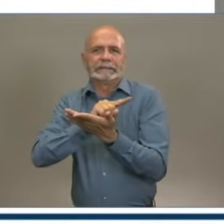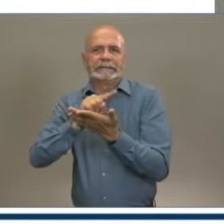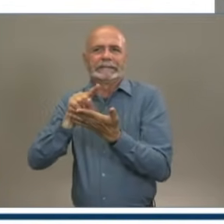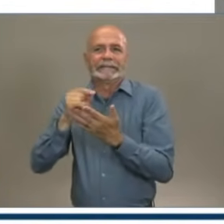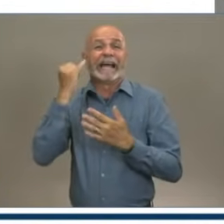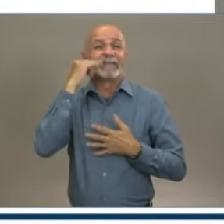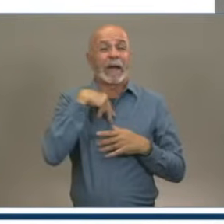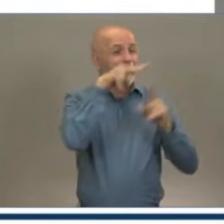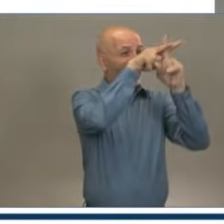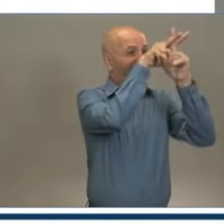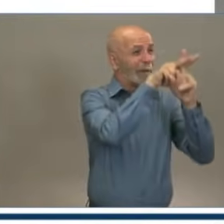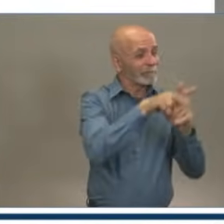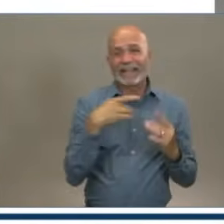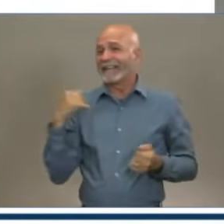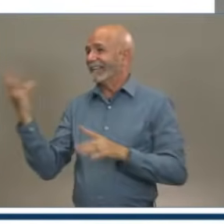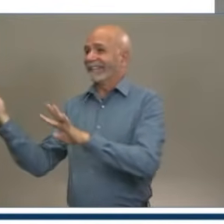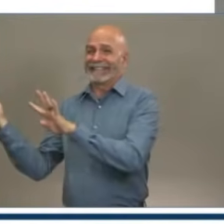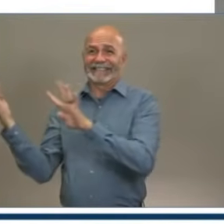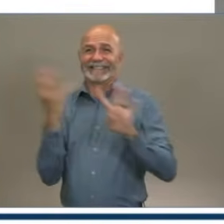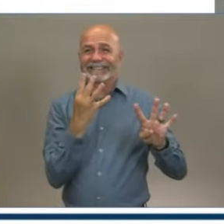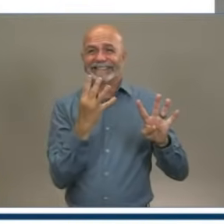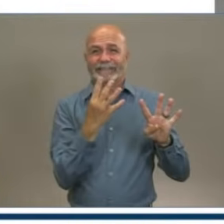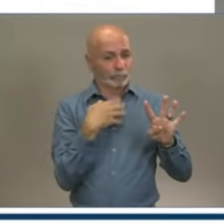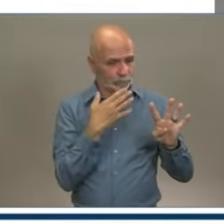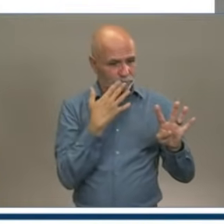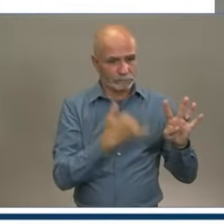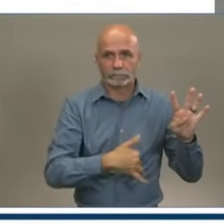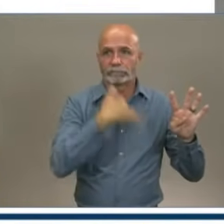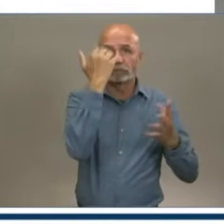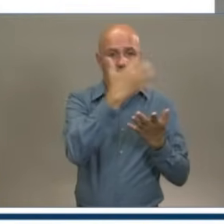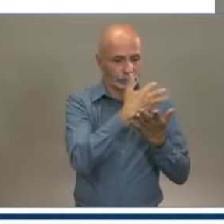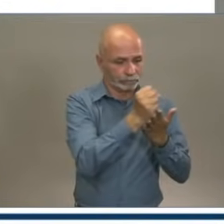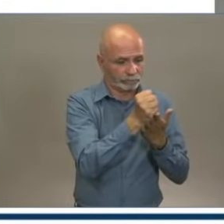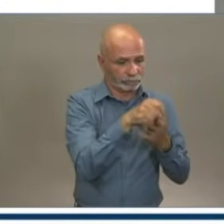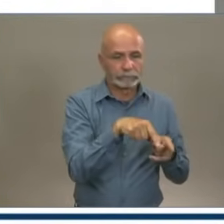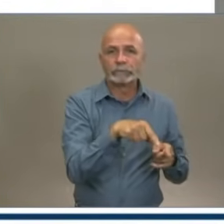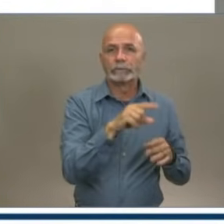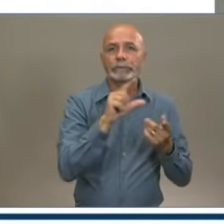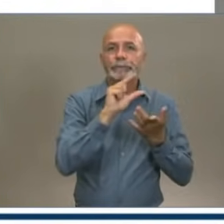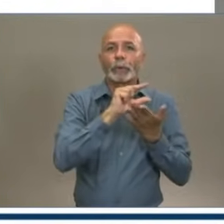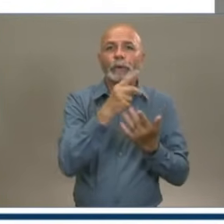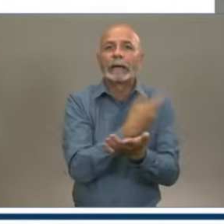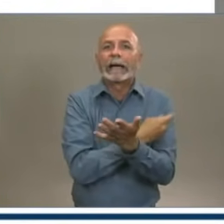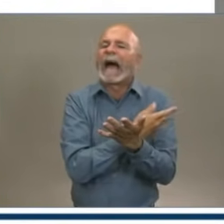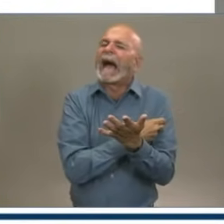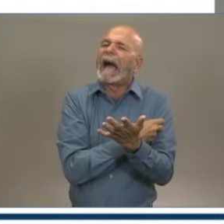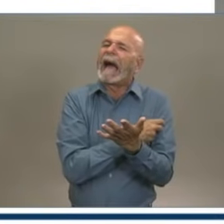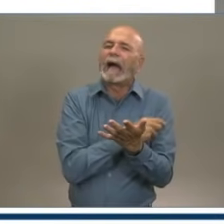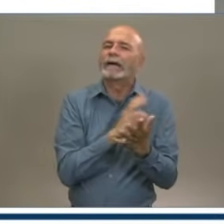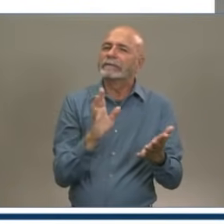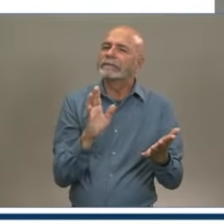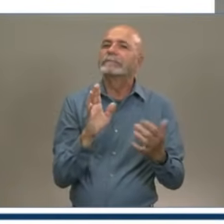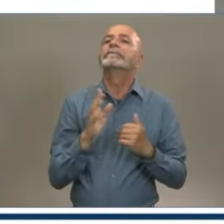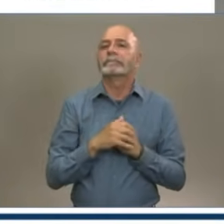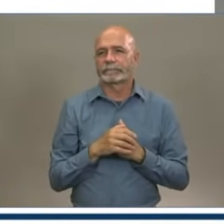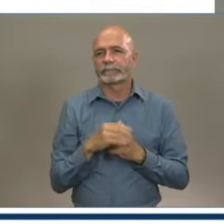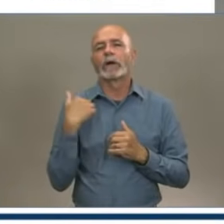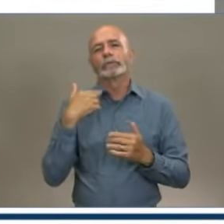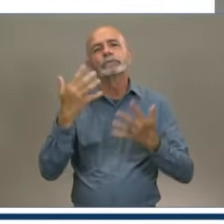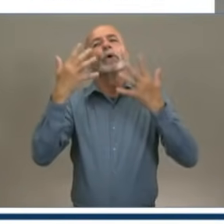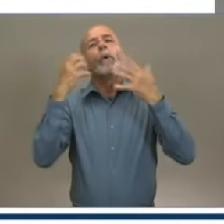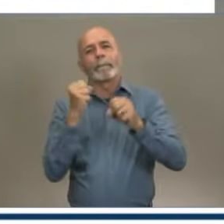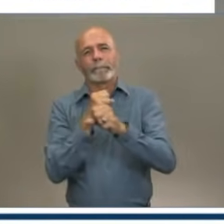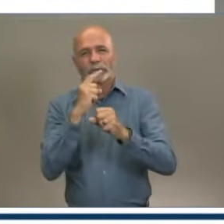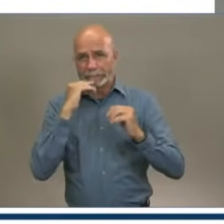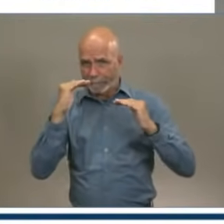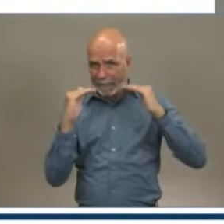vaccine. And we've had some fluctuations in vaccine supply that I just talked about. So we want as many people as possible, and